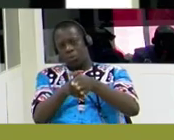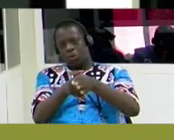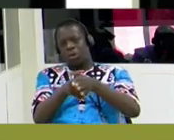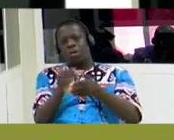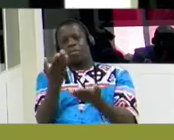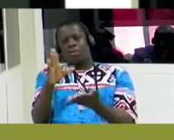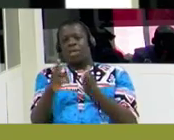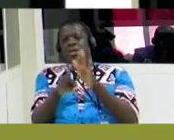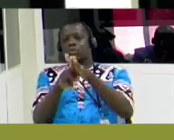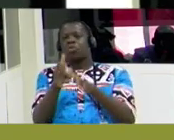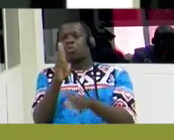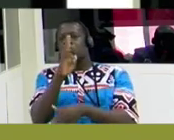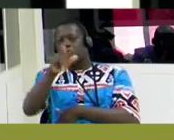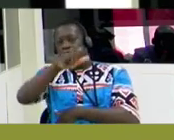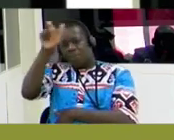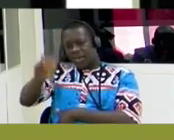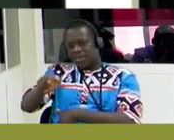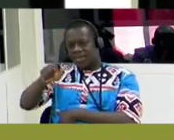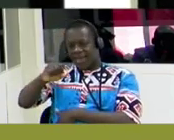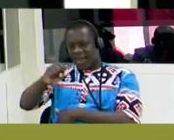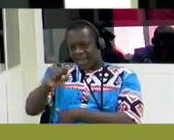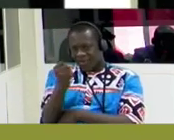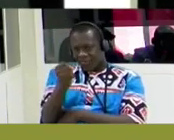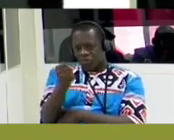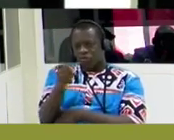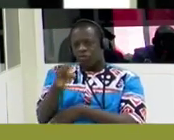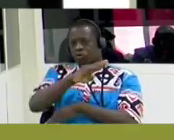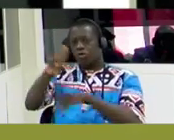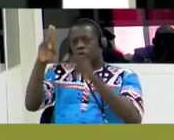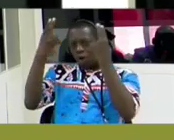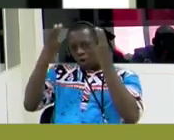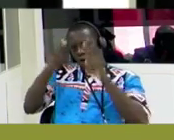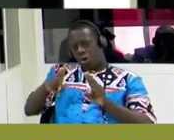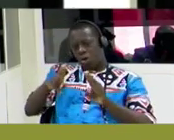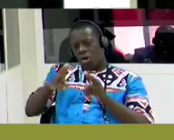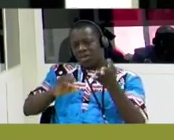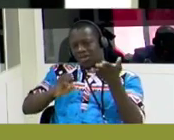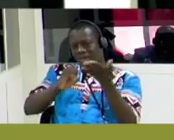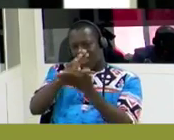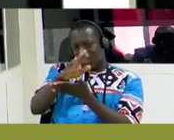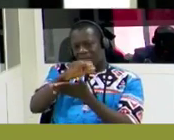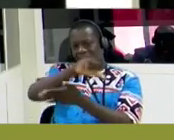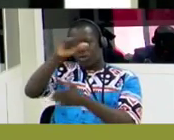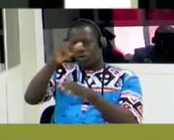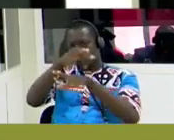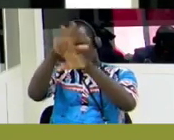refused an unlawful order and something happens to him.